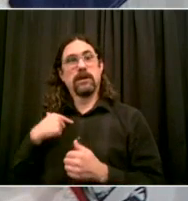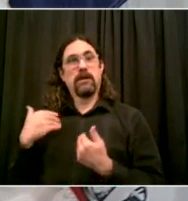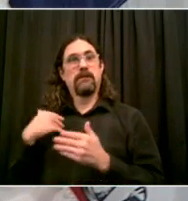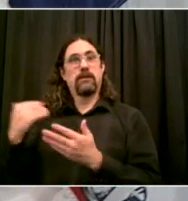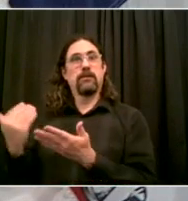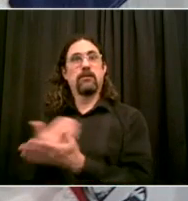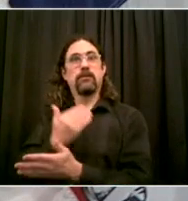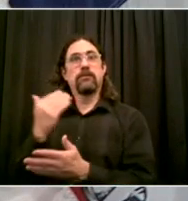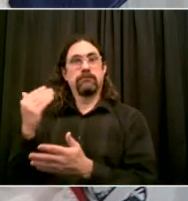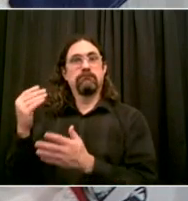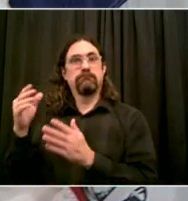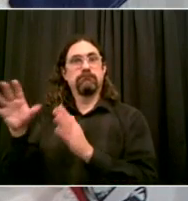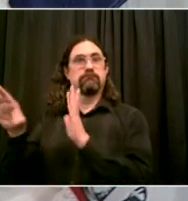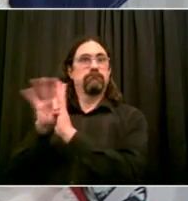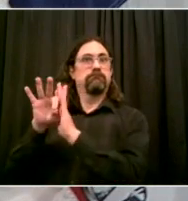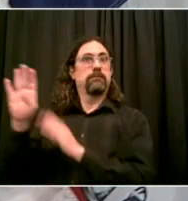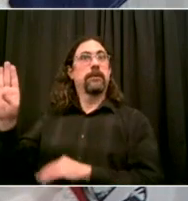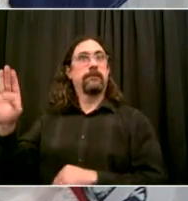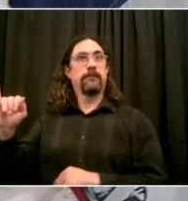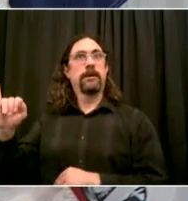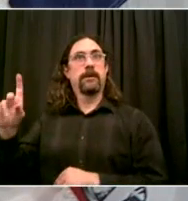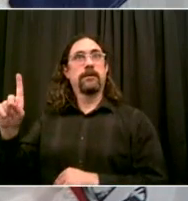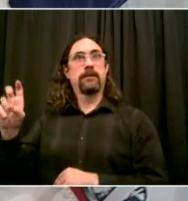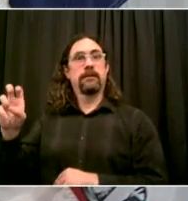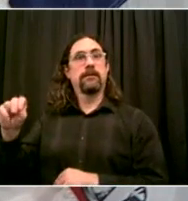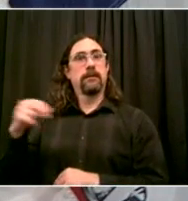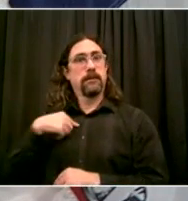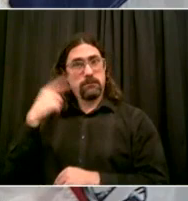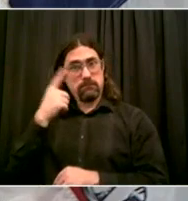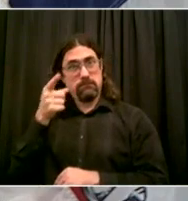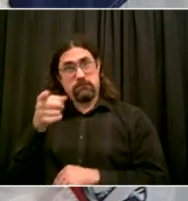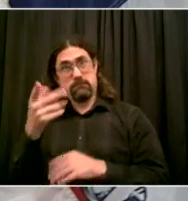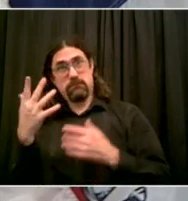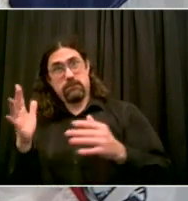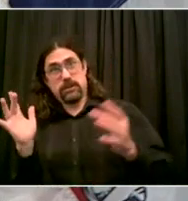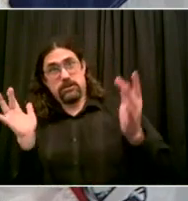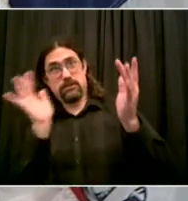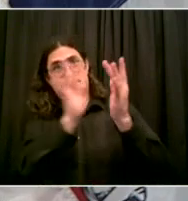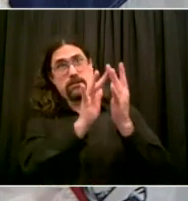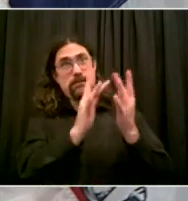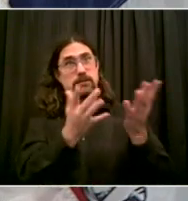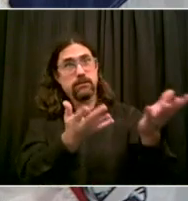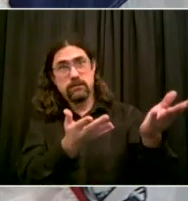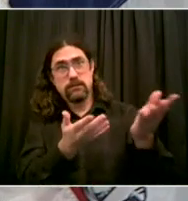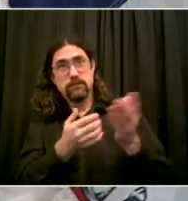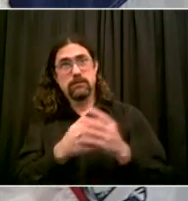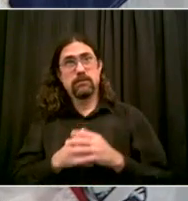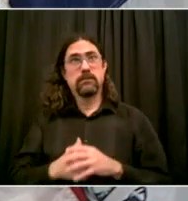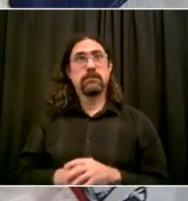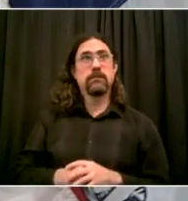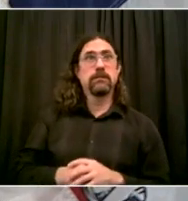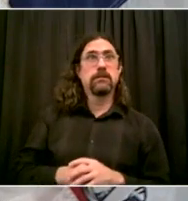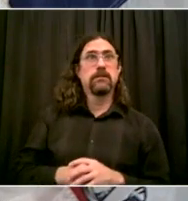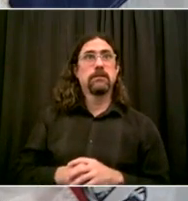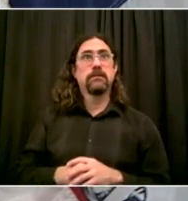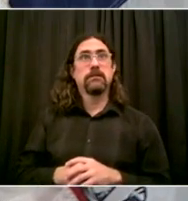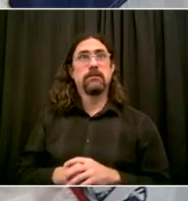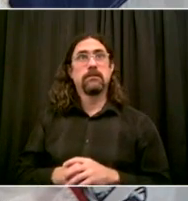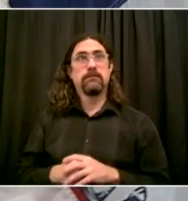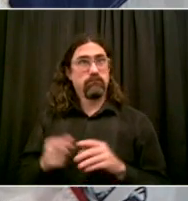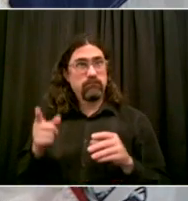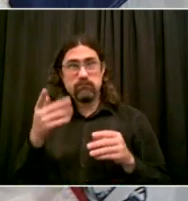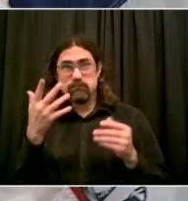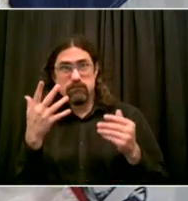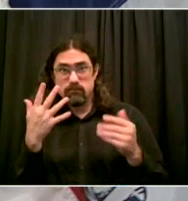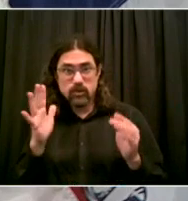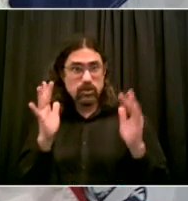the funding that you've been calling for months and months from Washington? Yeah, I'm reaching out later today to folks in the